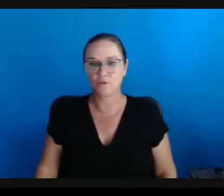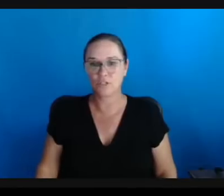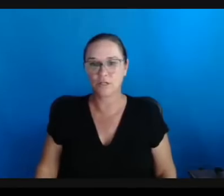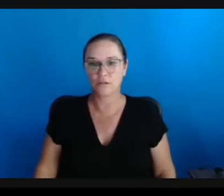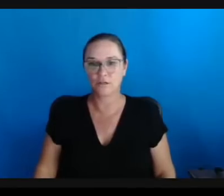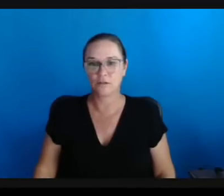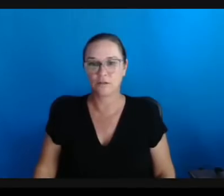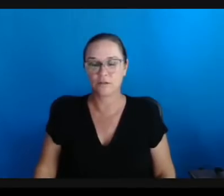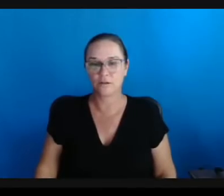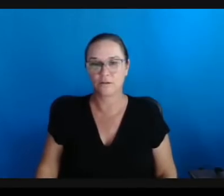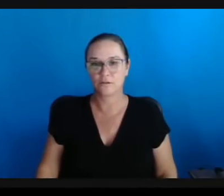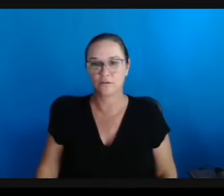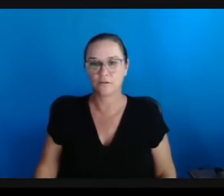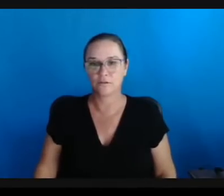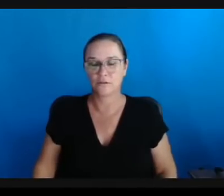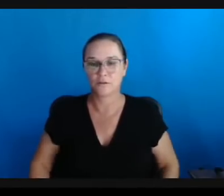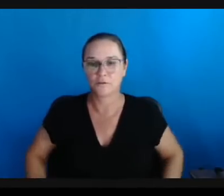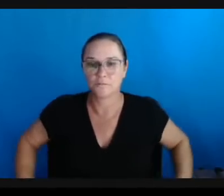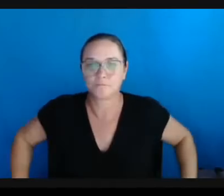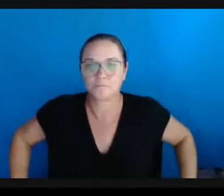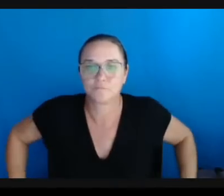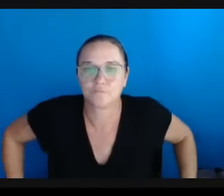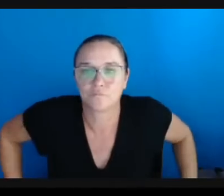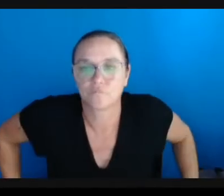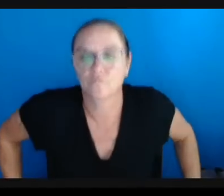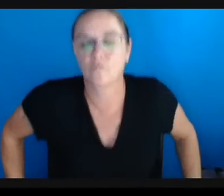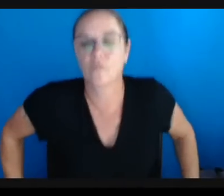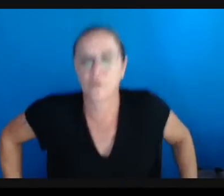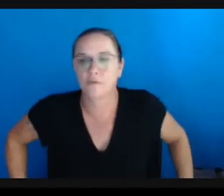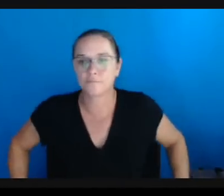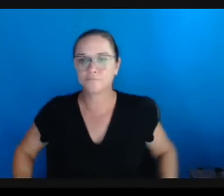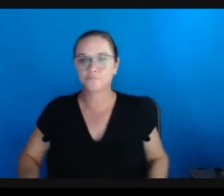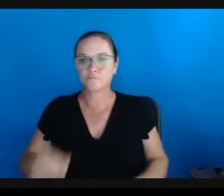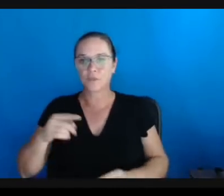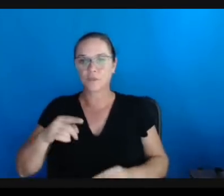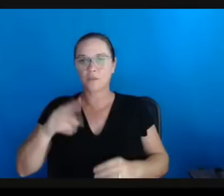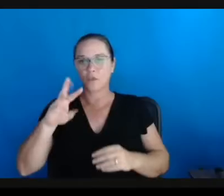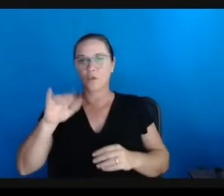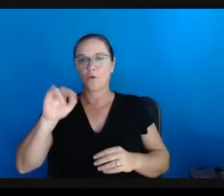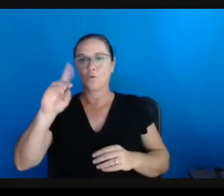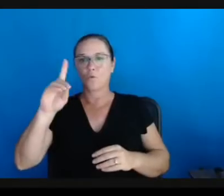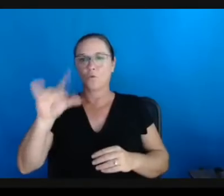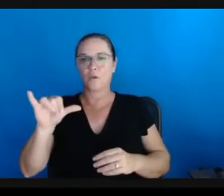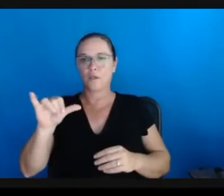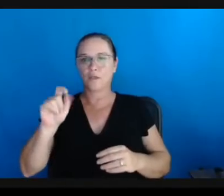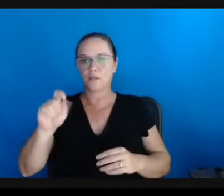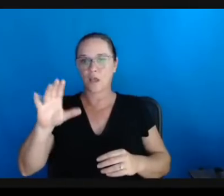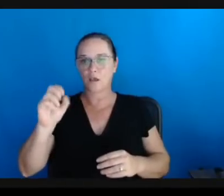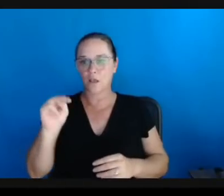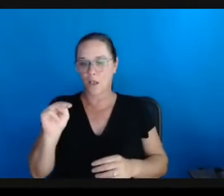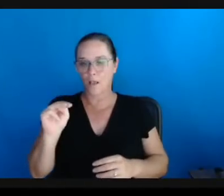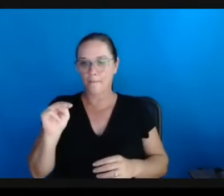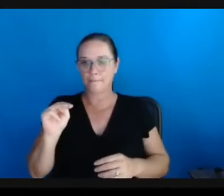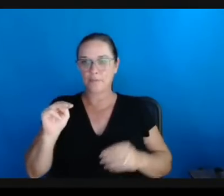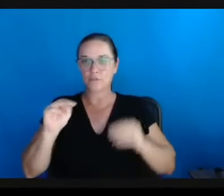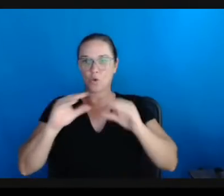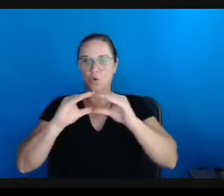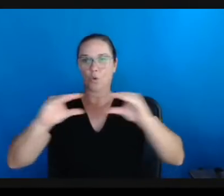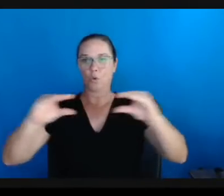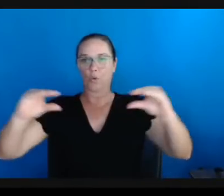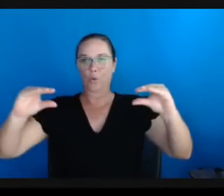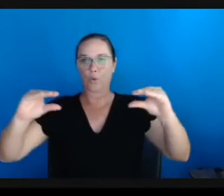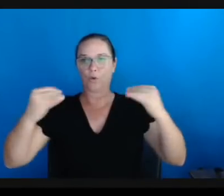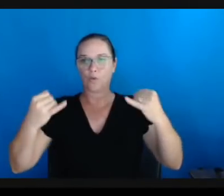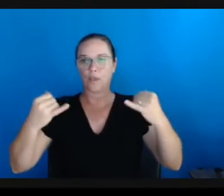There you go. All right, so here's windy.com, and there's our patch. And so right now, I don't know if you